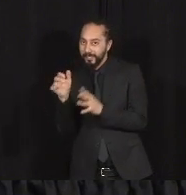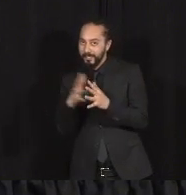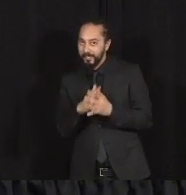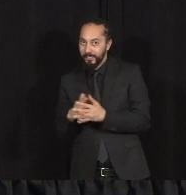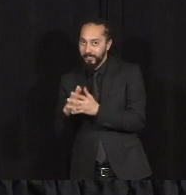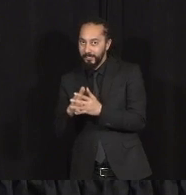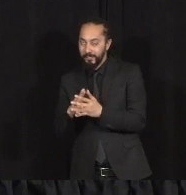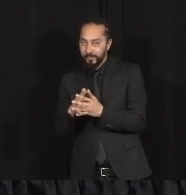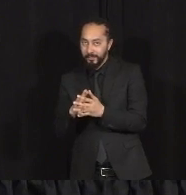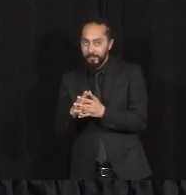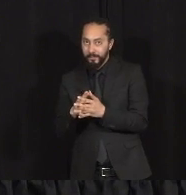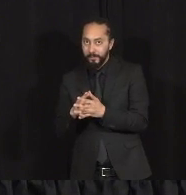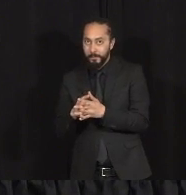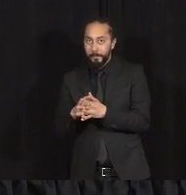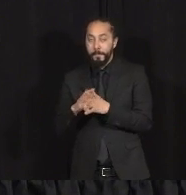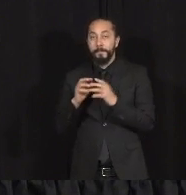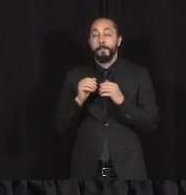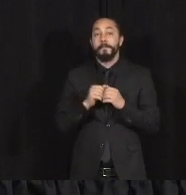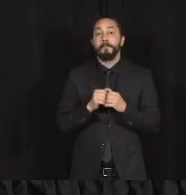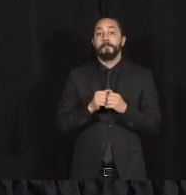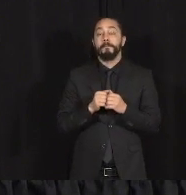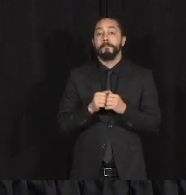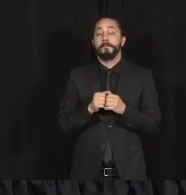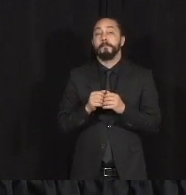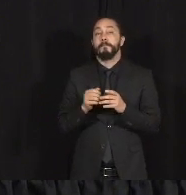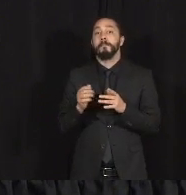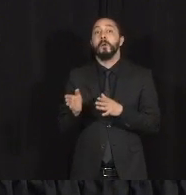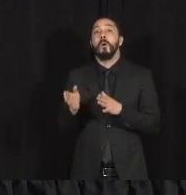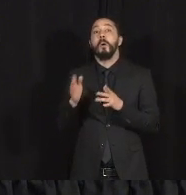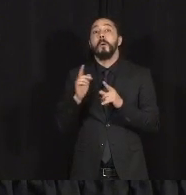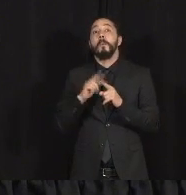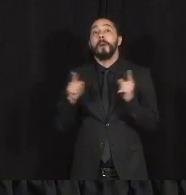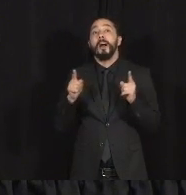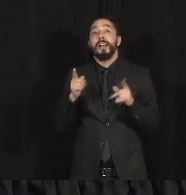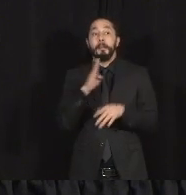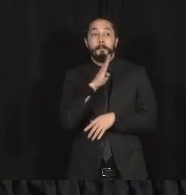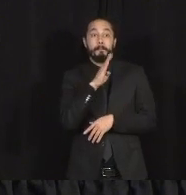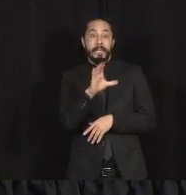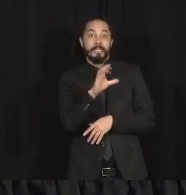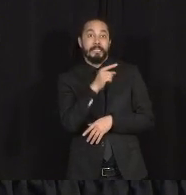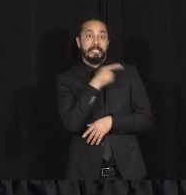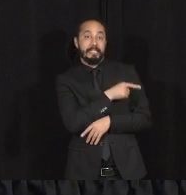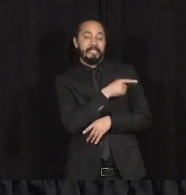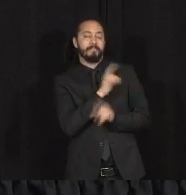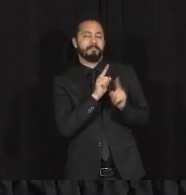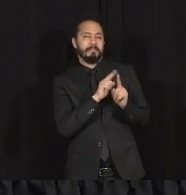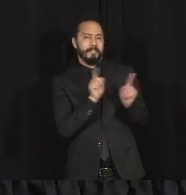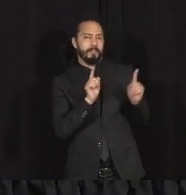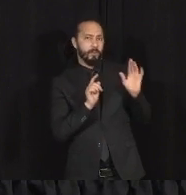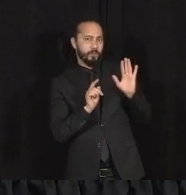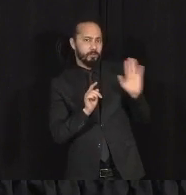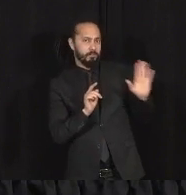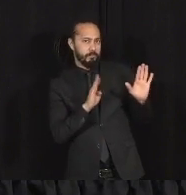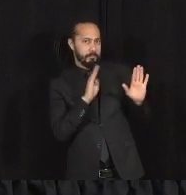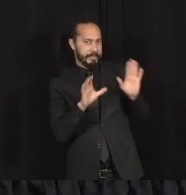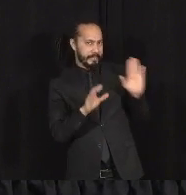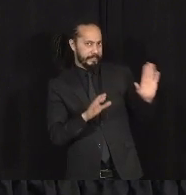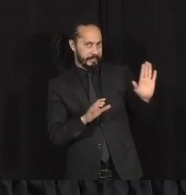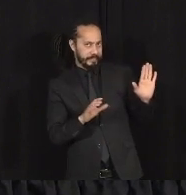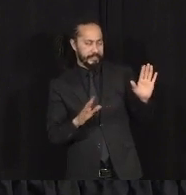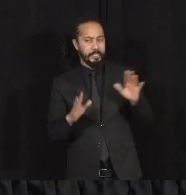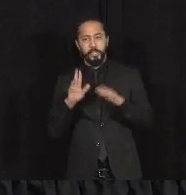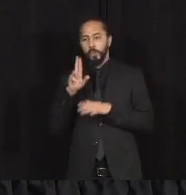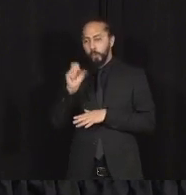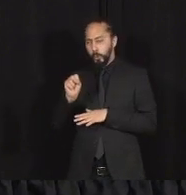currently as that in British Columbia. But I would hasten to say that when